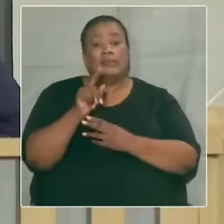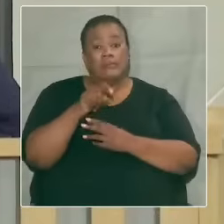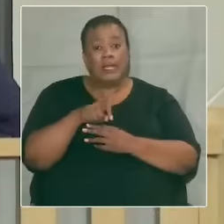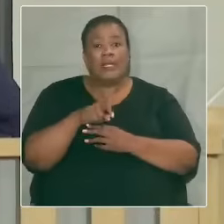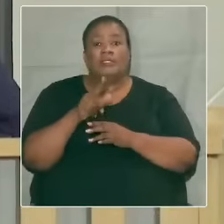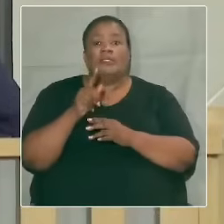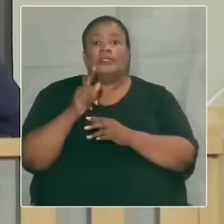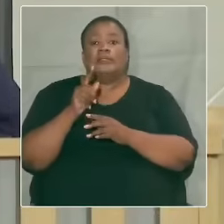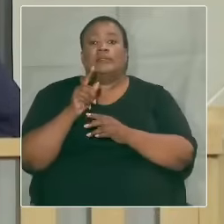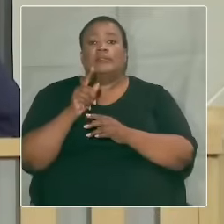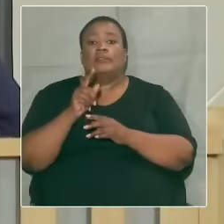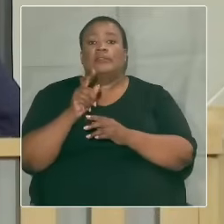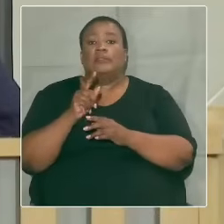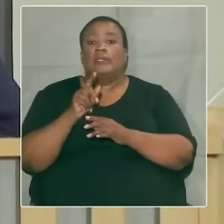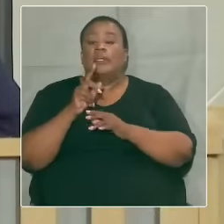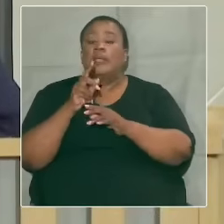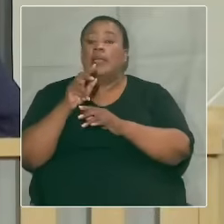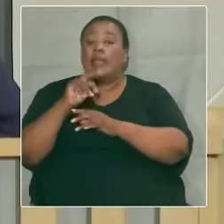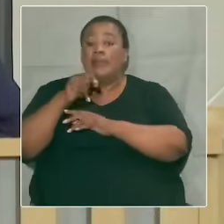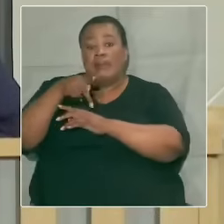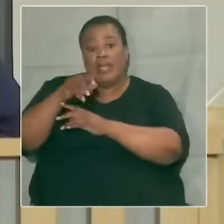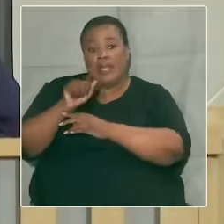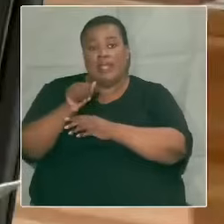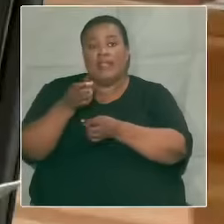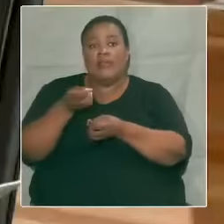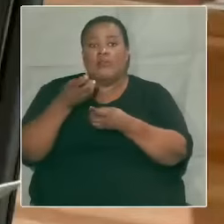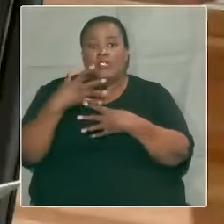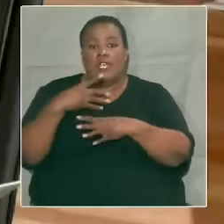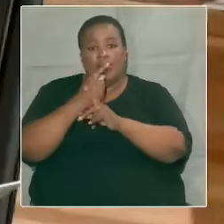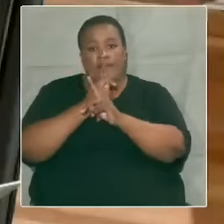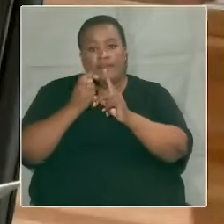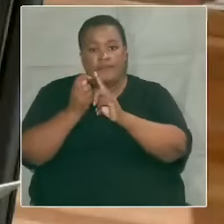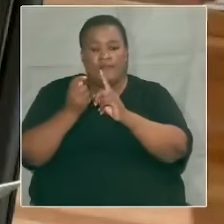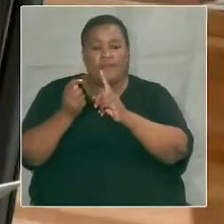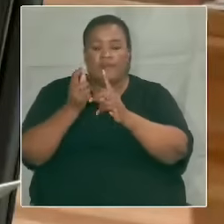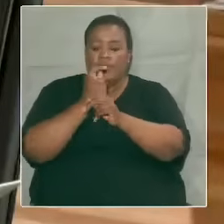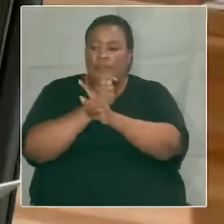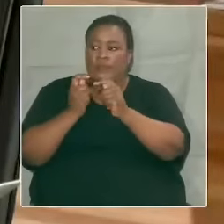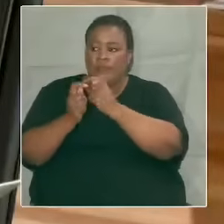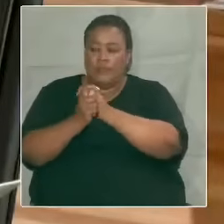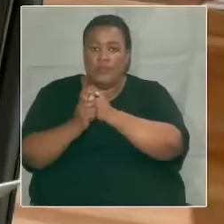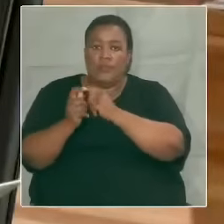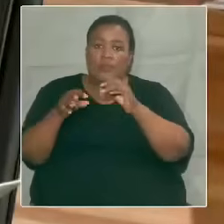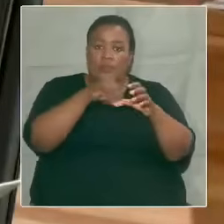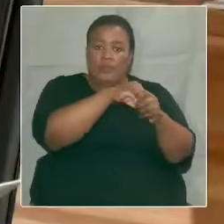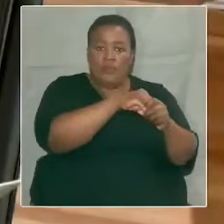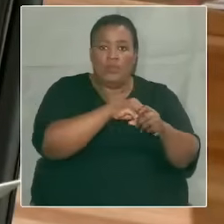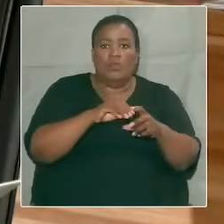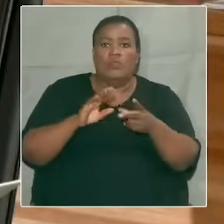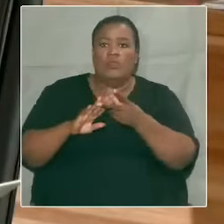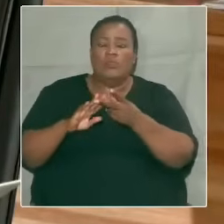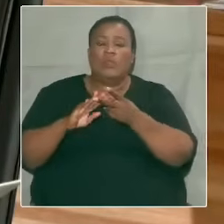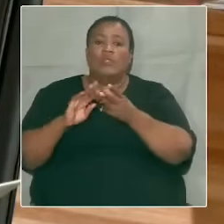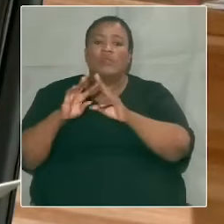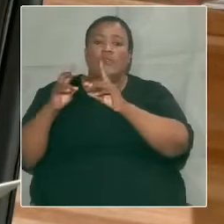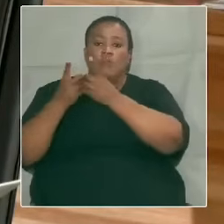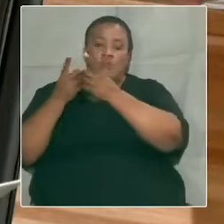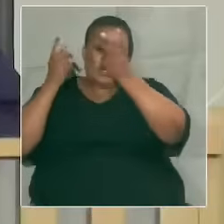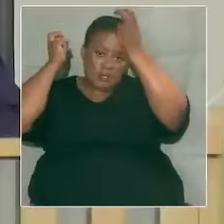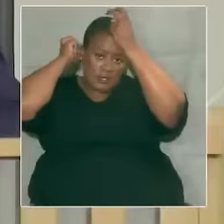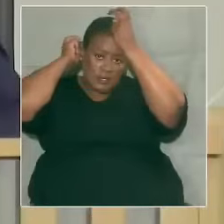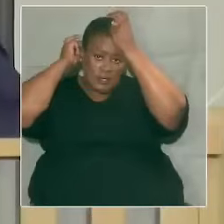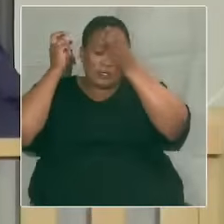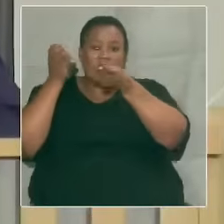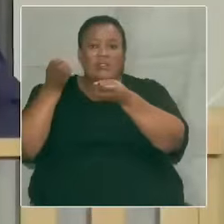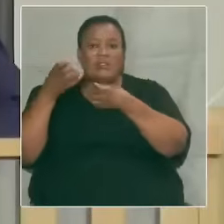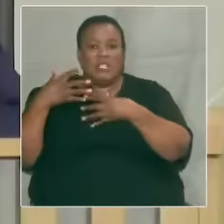SSA must provide intelligence, the corrections must provide movement or